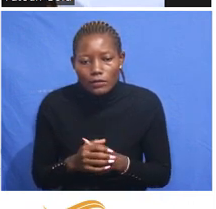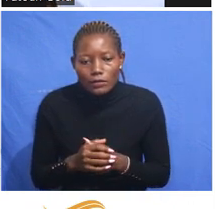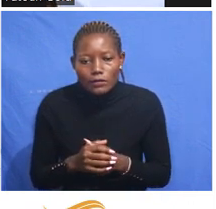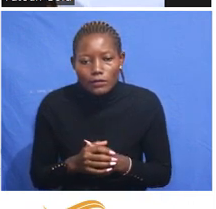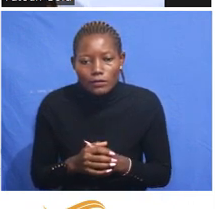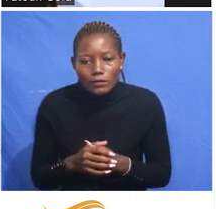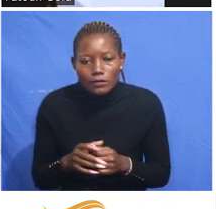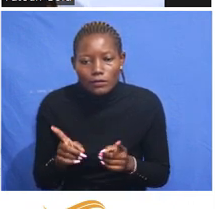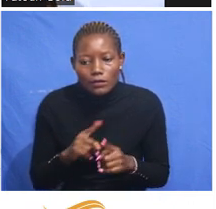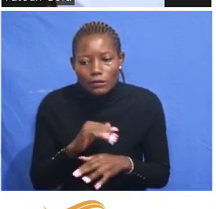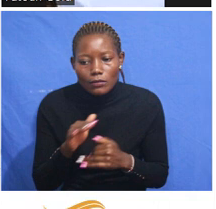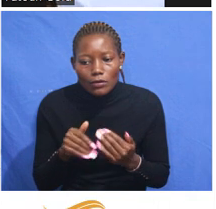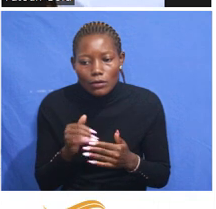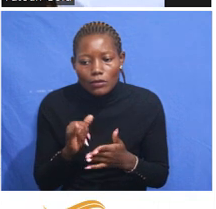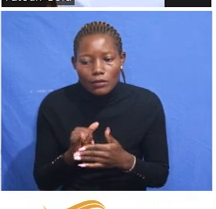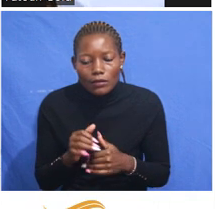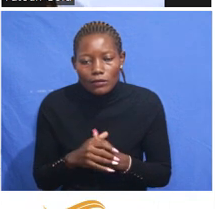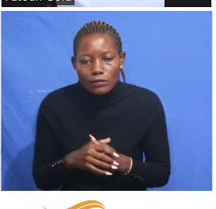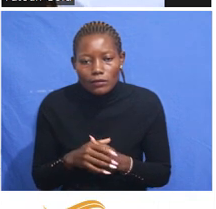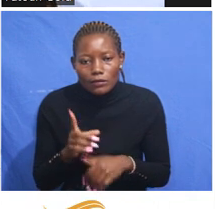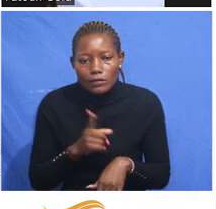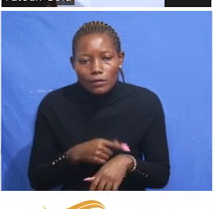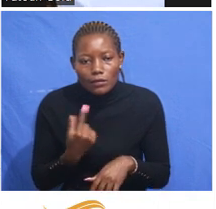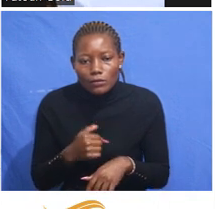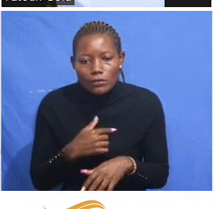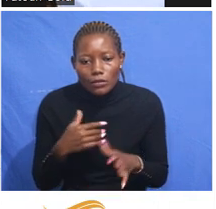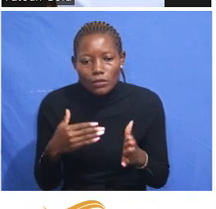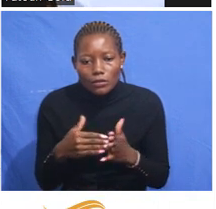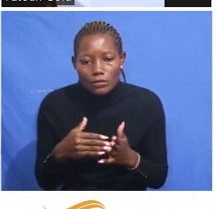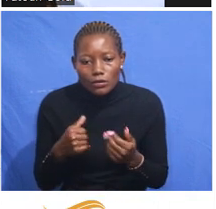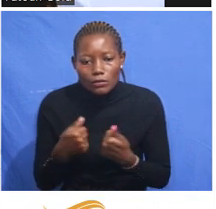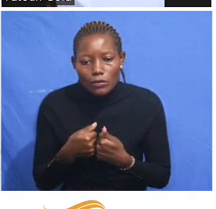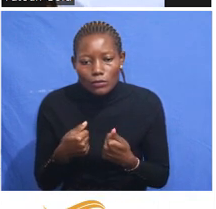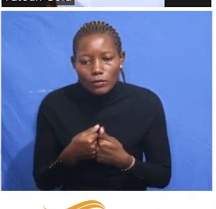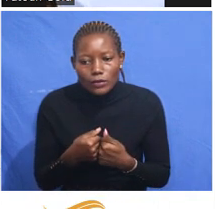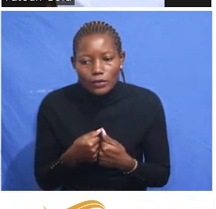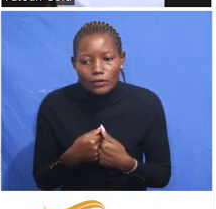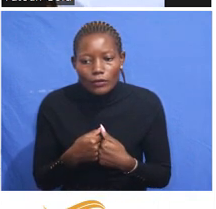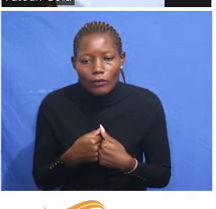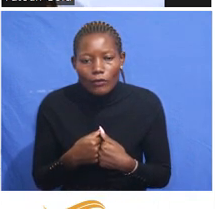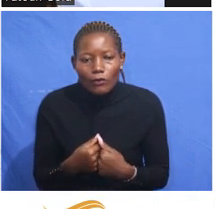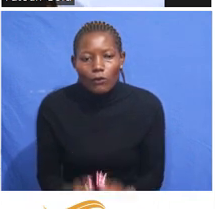and all that when we stop competing, like I've already emphasized.